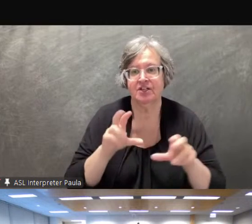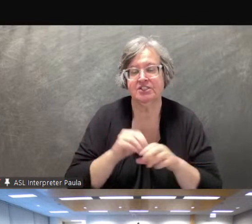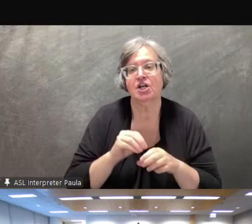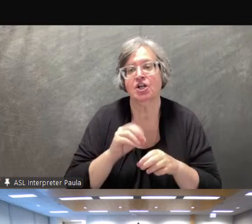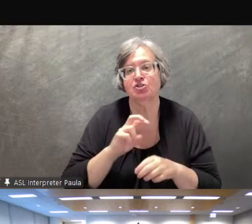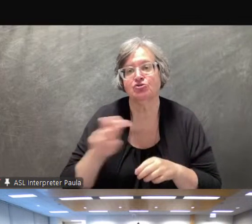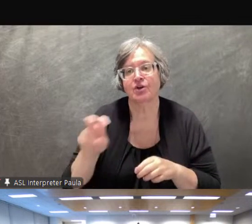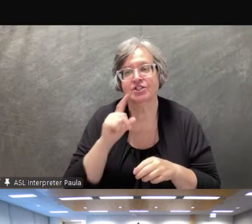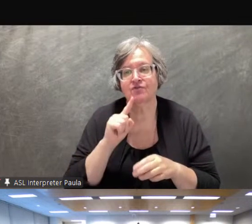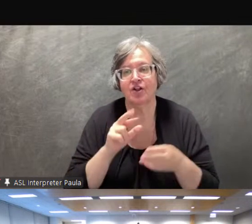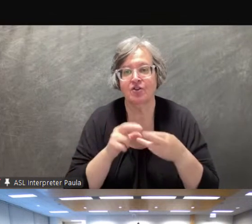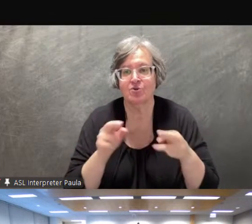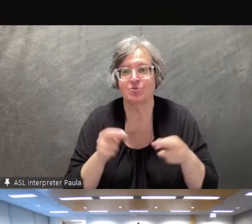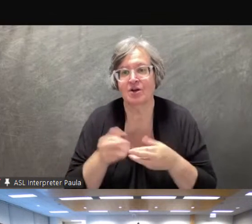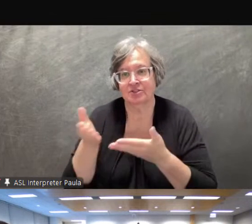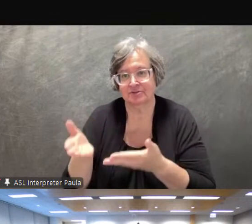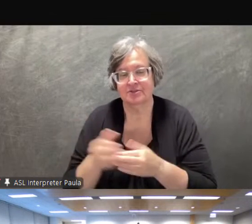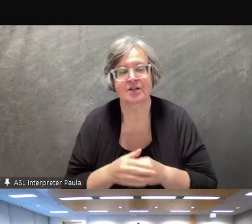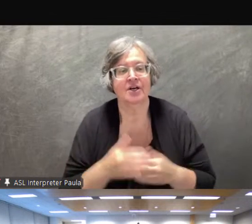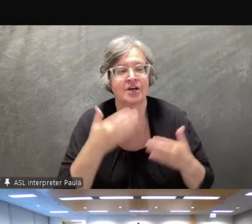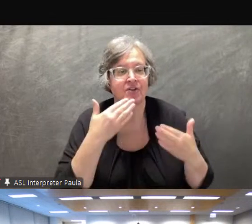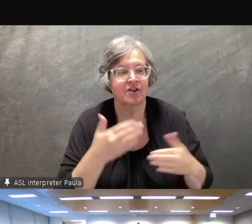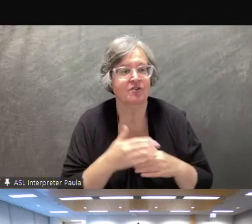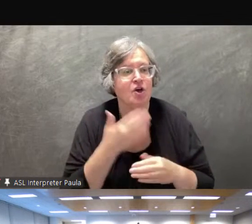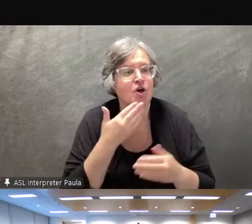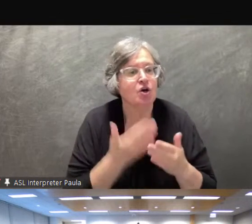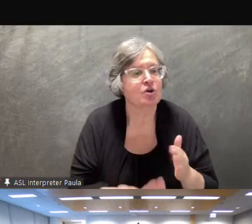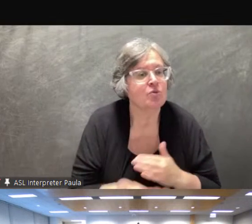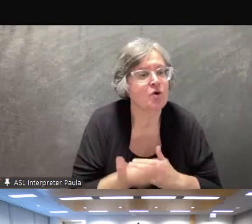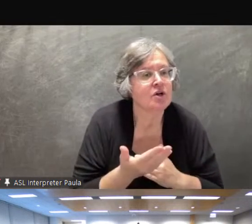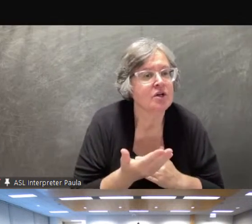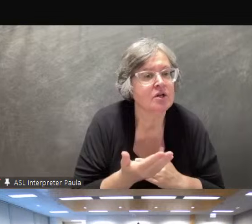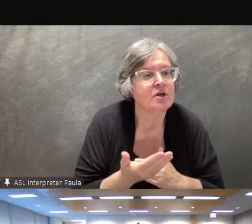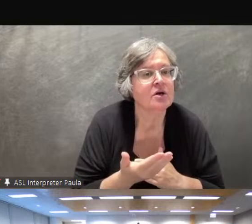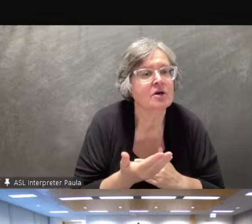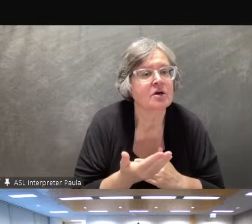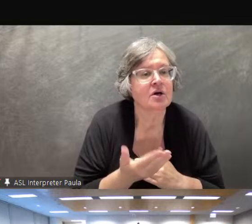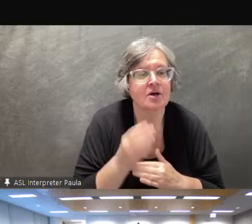the region. Amric? Thank you, Moni. Good morning, everyone.